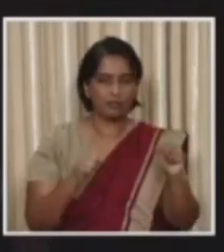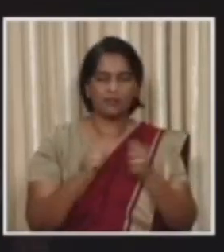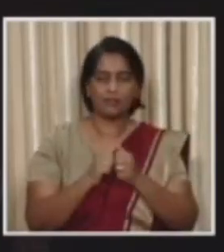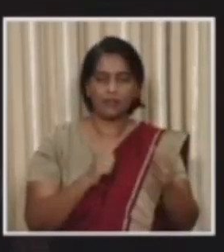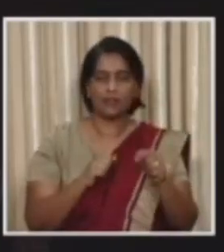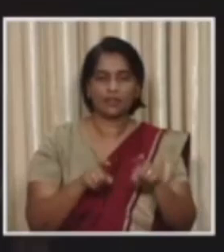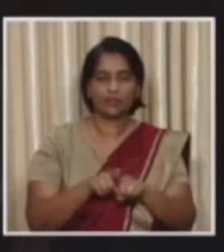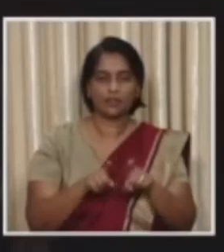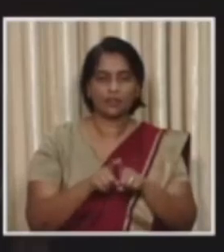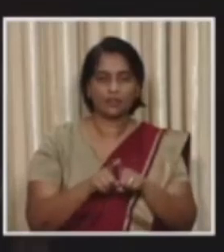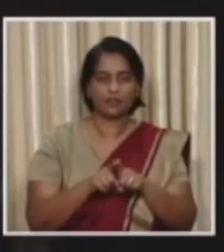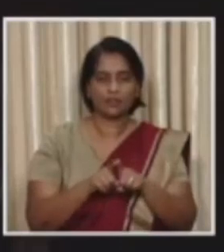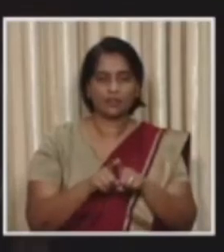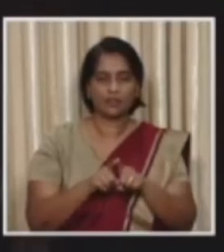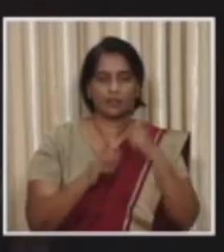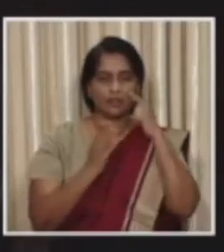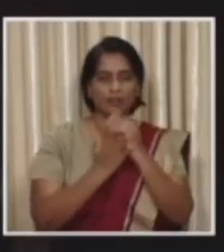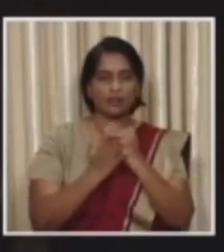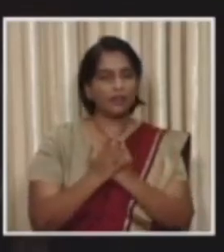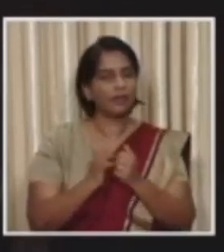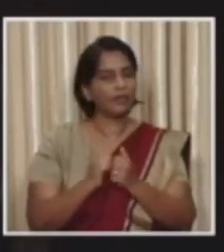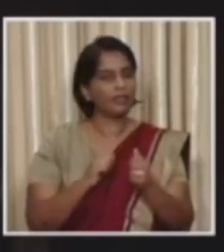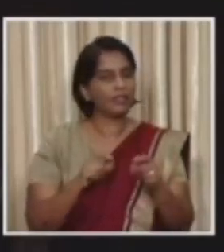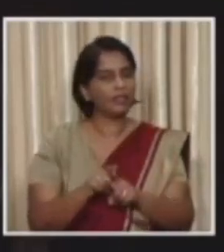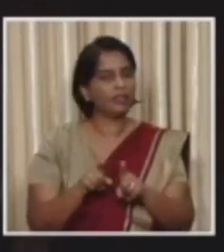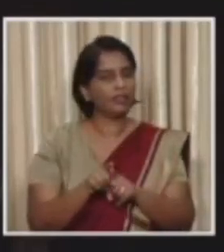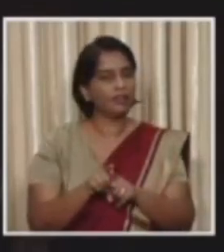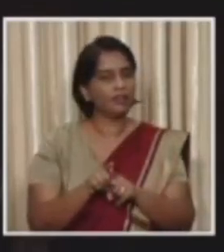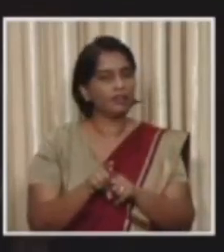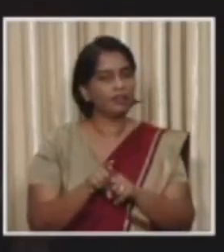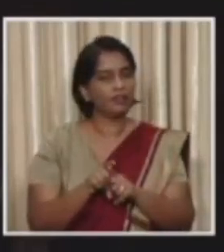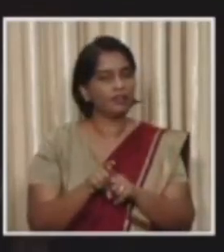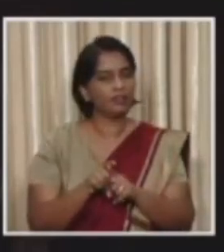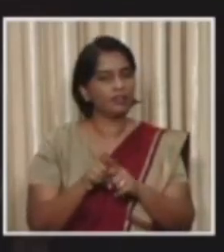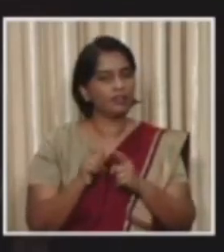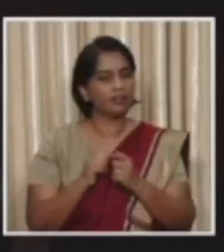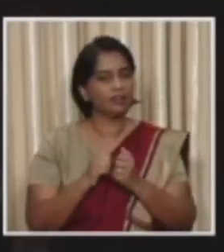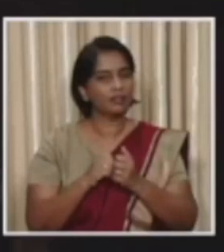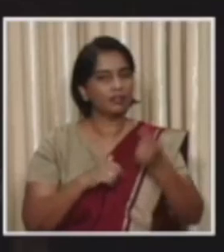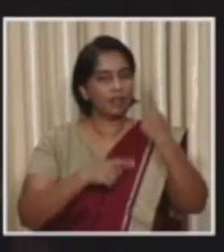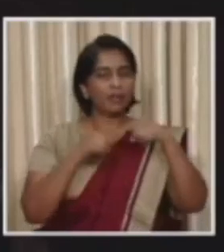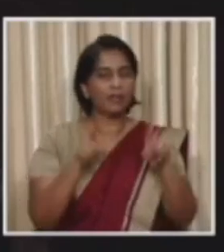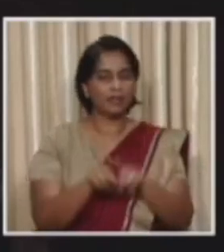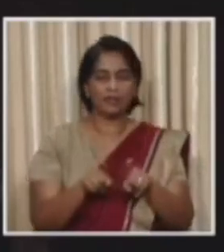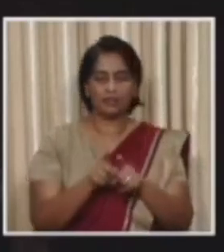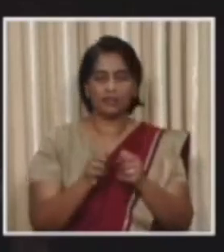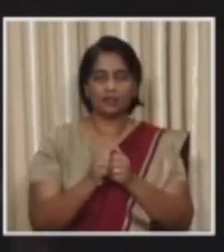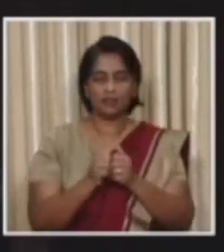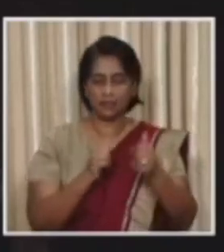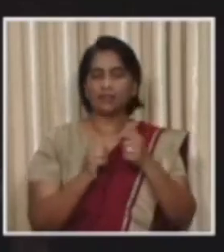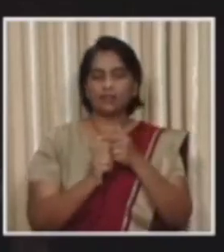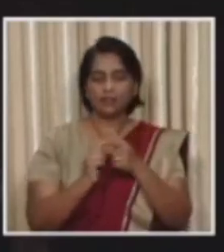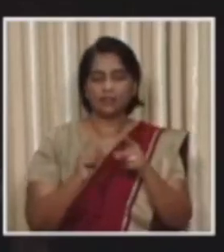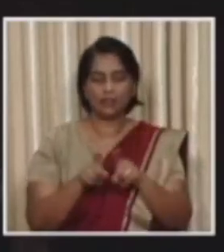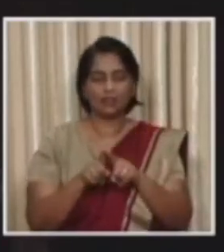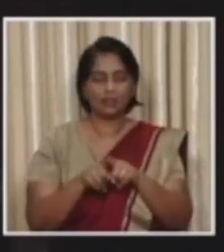of finance. With all respect to him, former President Gotabaya Rajapaksa personally told me, until